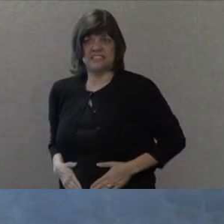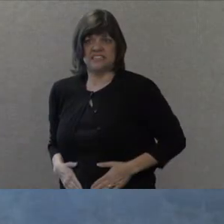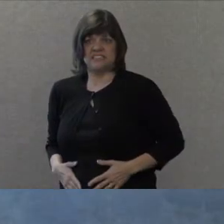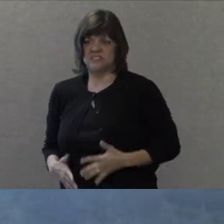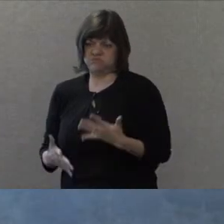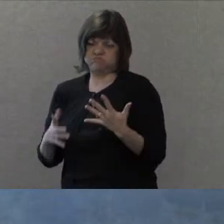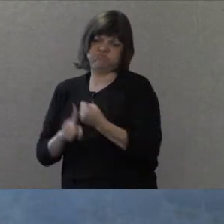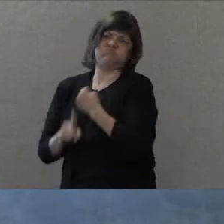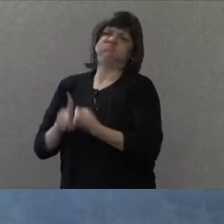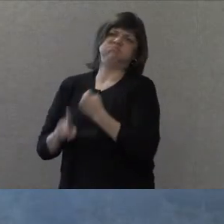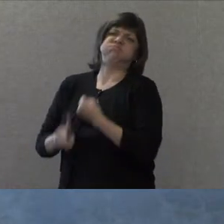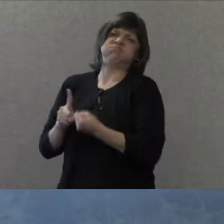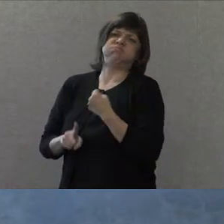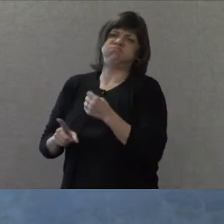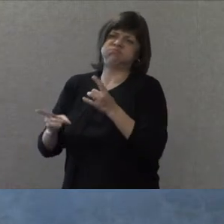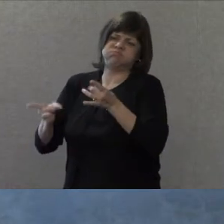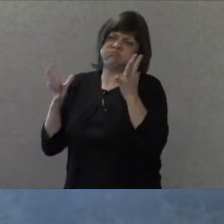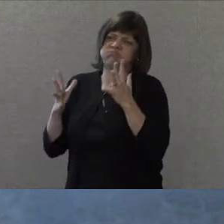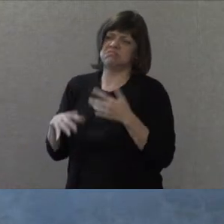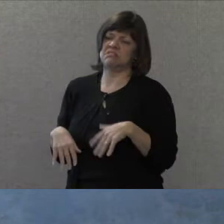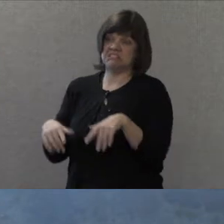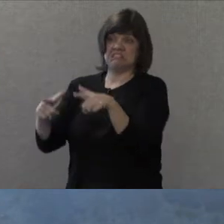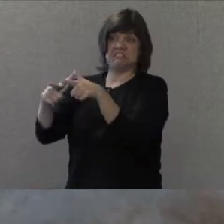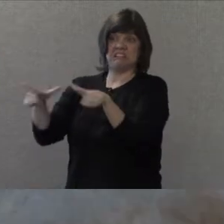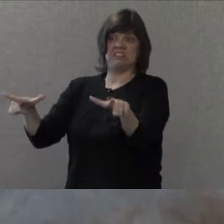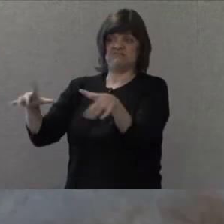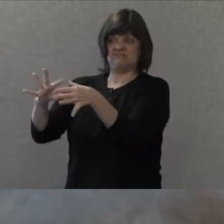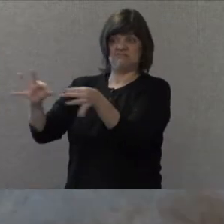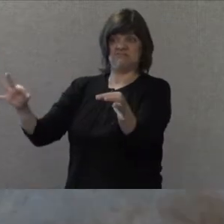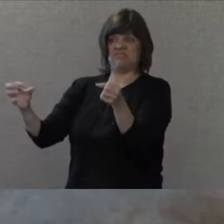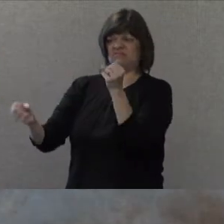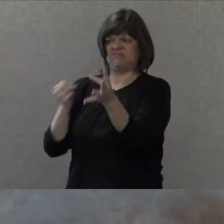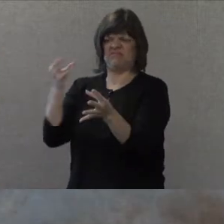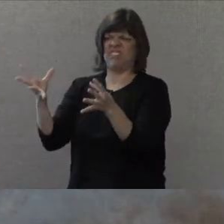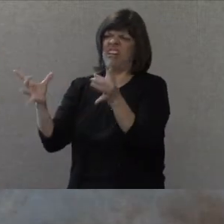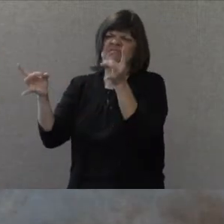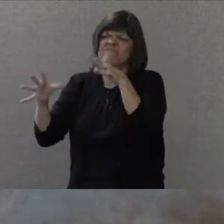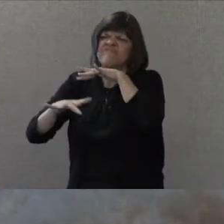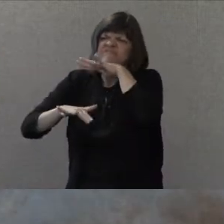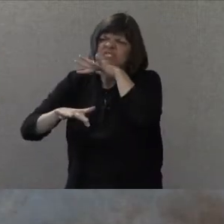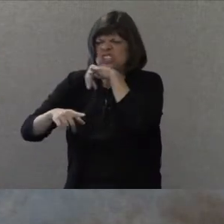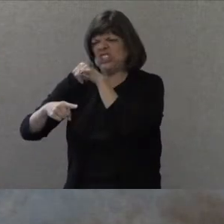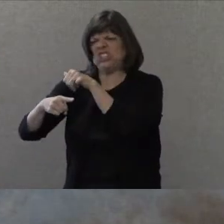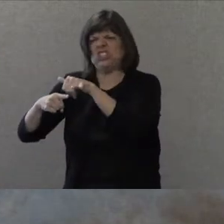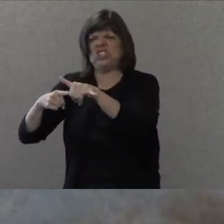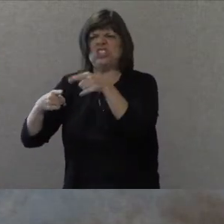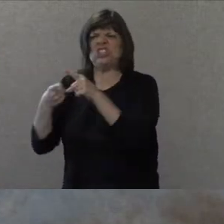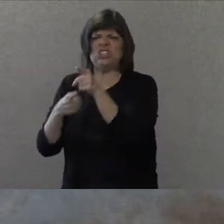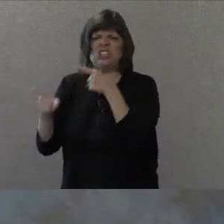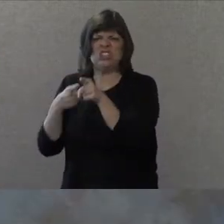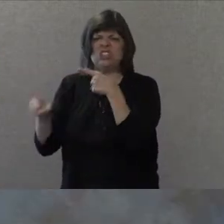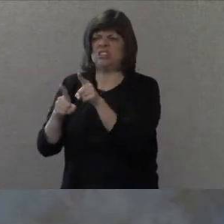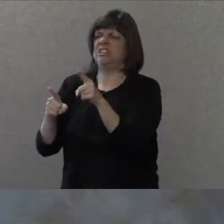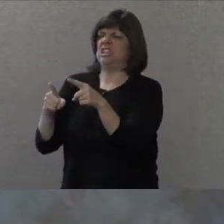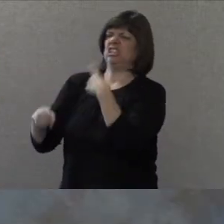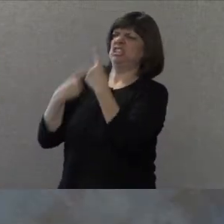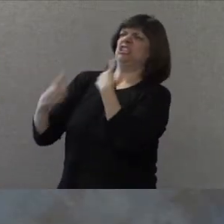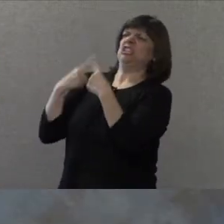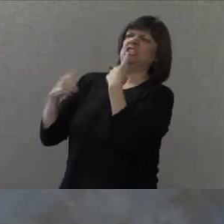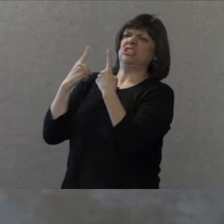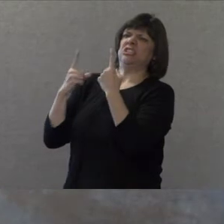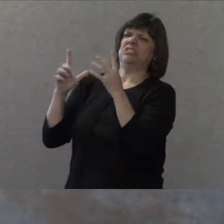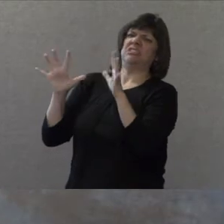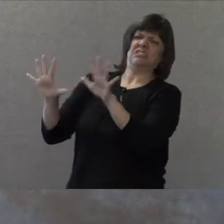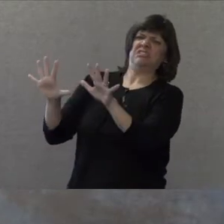Often there is physical violence, profane language. They'll cuss